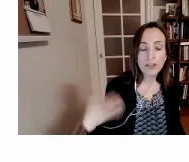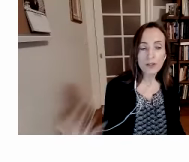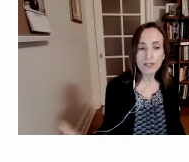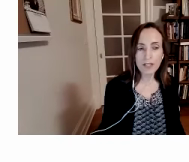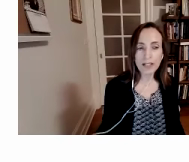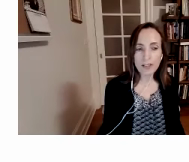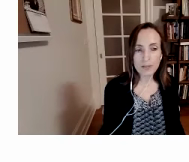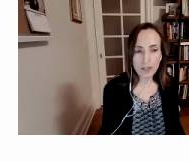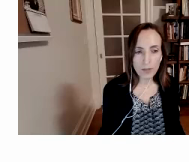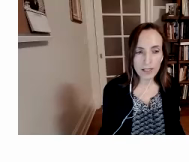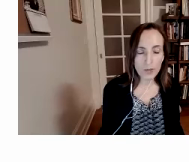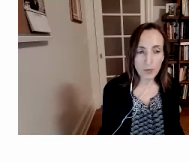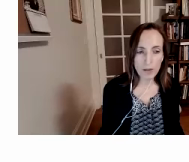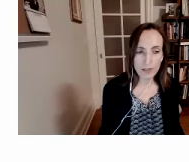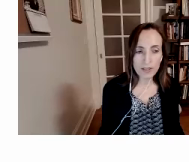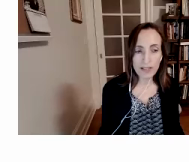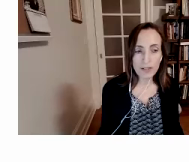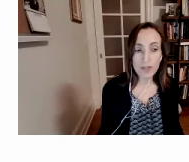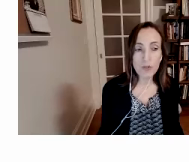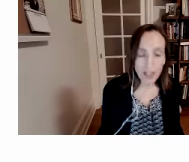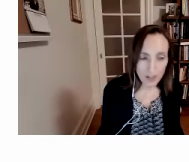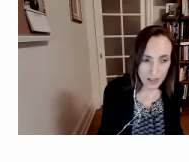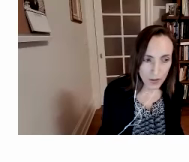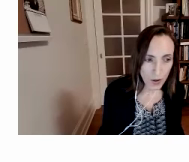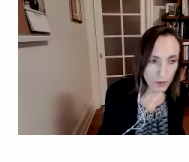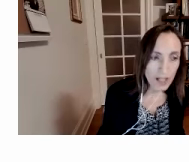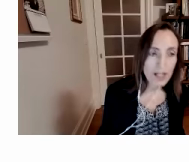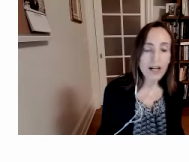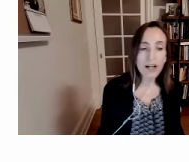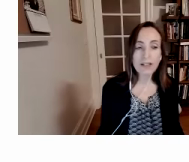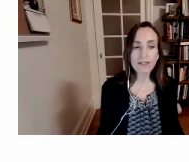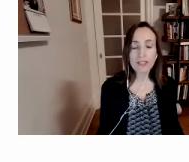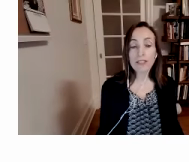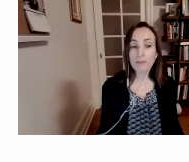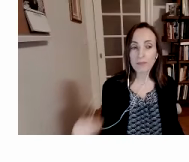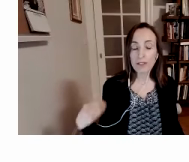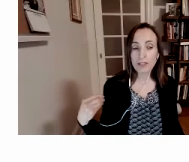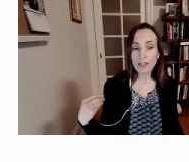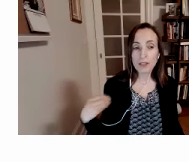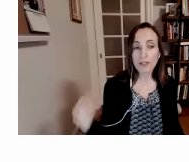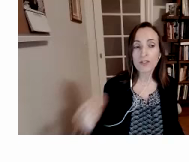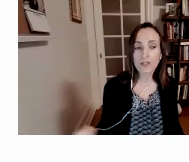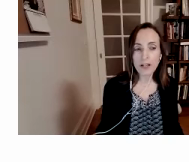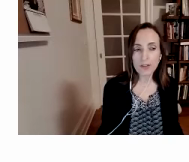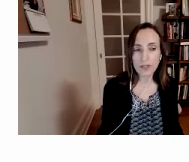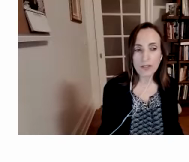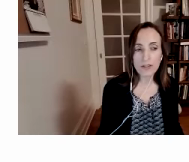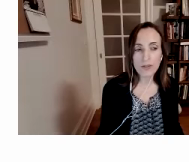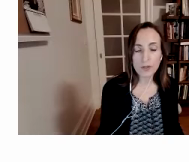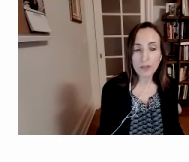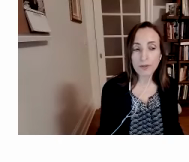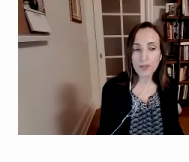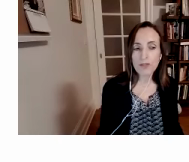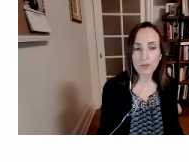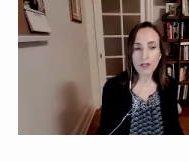an increased likelihood of being rated as prominent. And this is especially so if in the presence of the auditory signal,